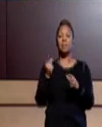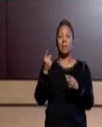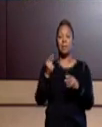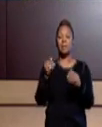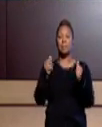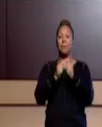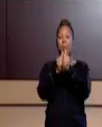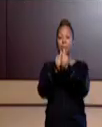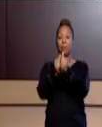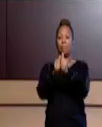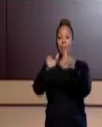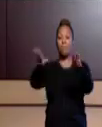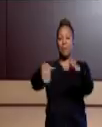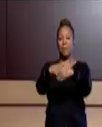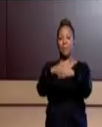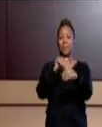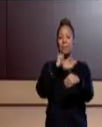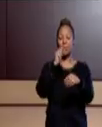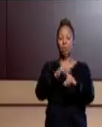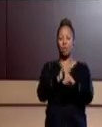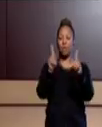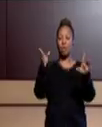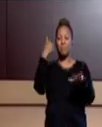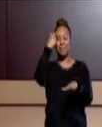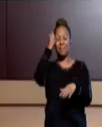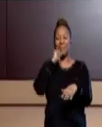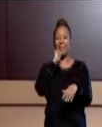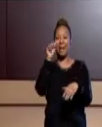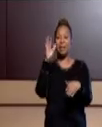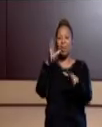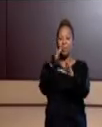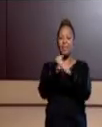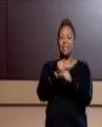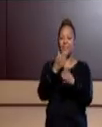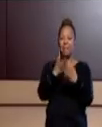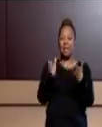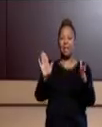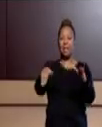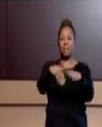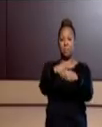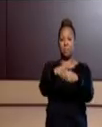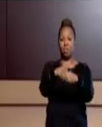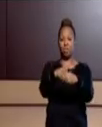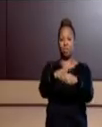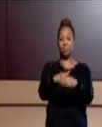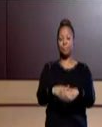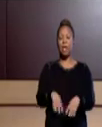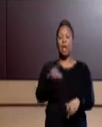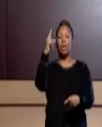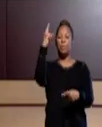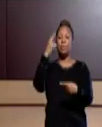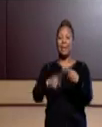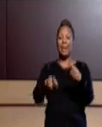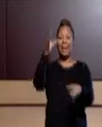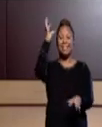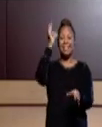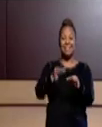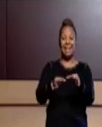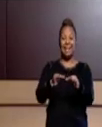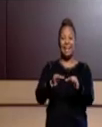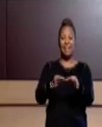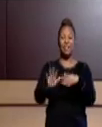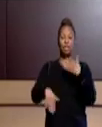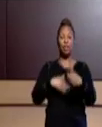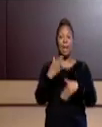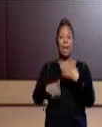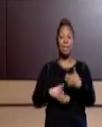They are trying to get out because they're not getting it in marriage. What I am telling you is this. You cannot decide that your